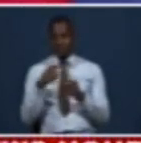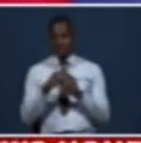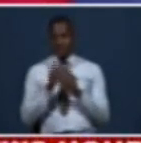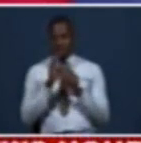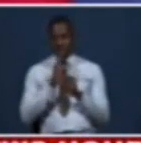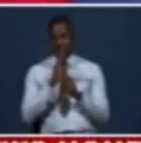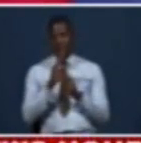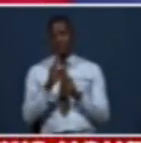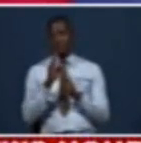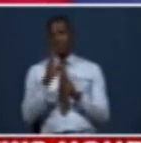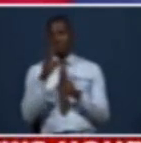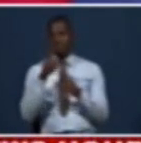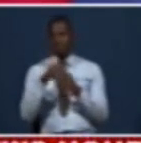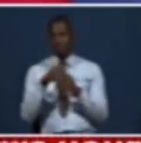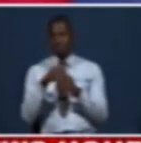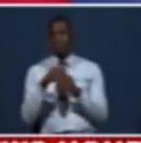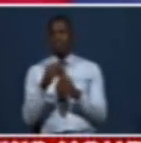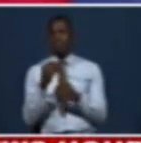in a very